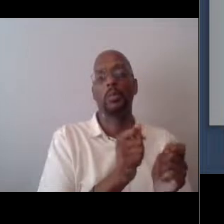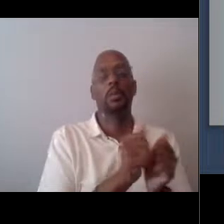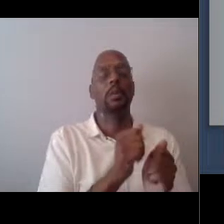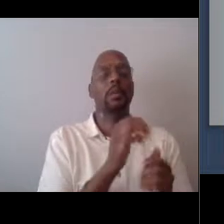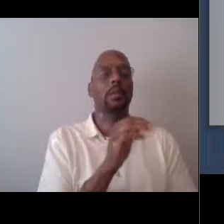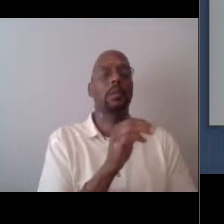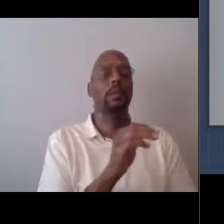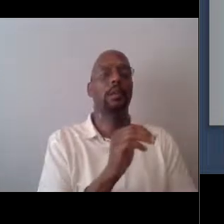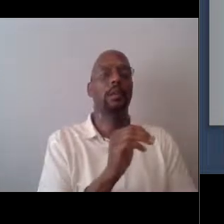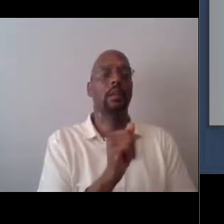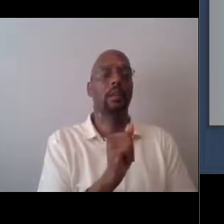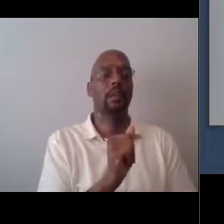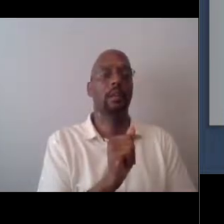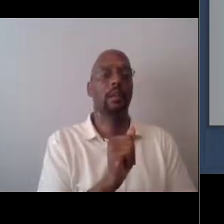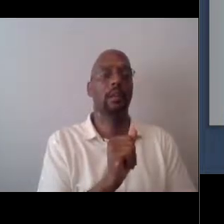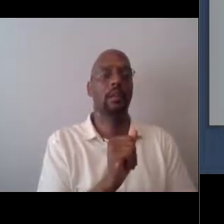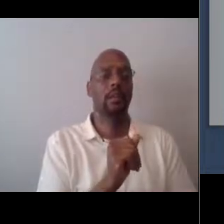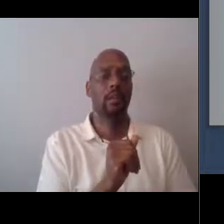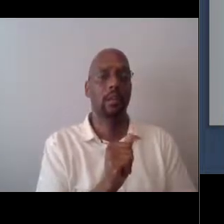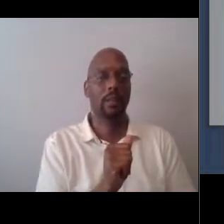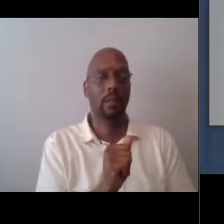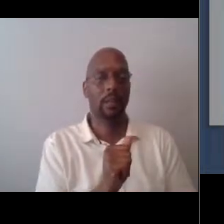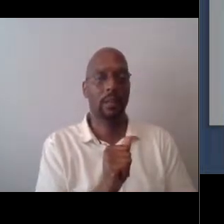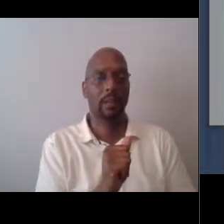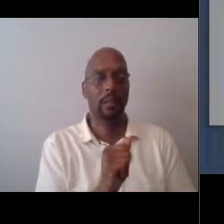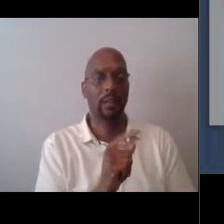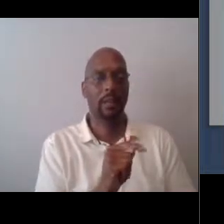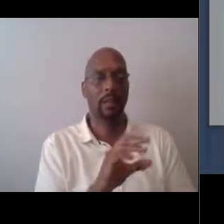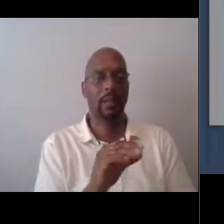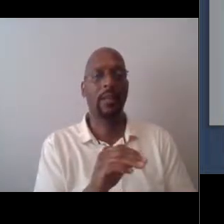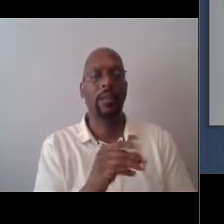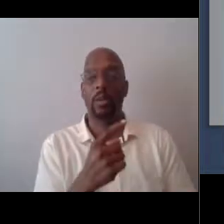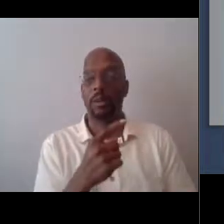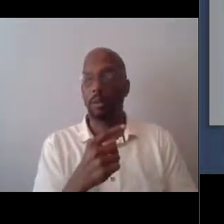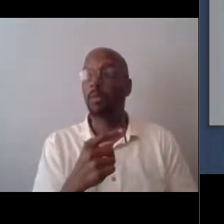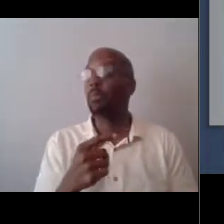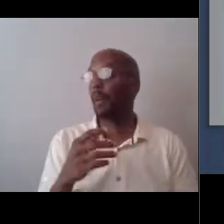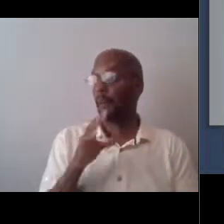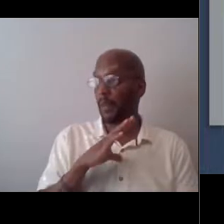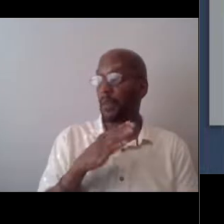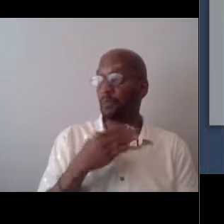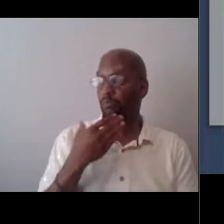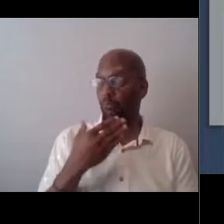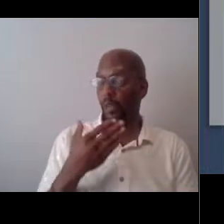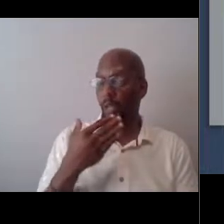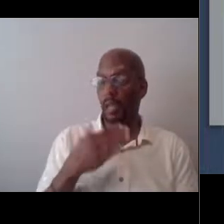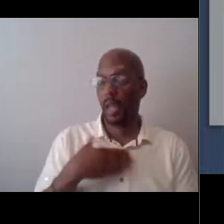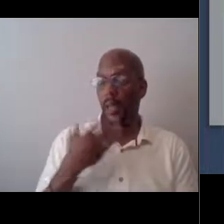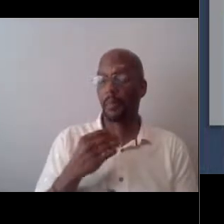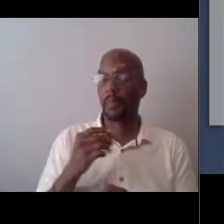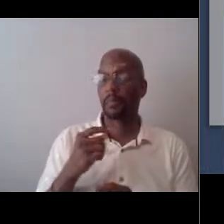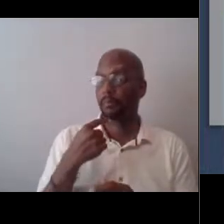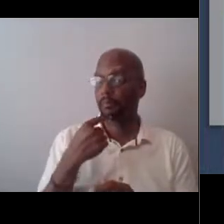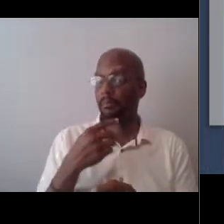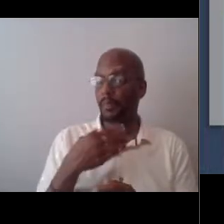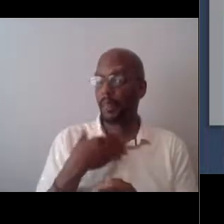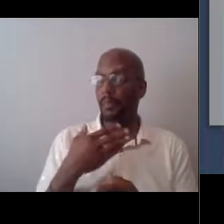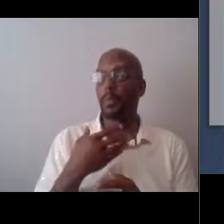if you've been working closely with them or not. Yeah, well, we're happy. As I mentioned, Amar and the team have done